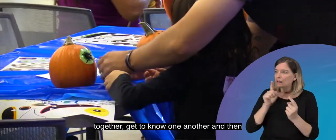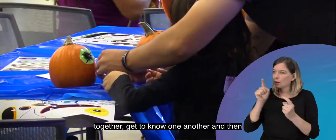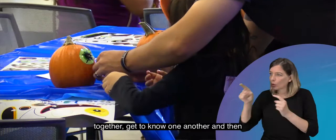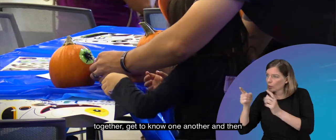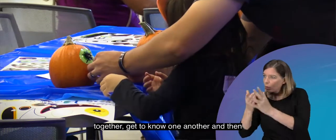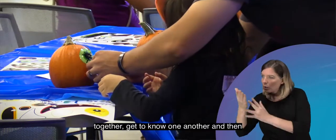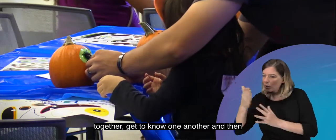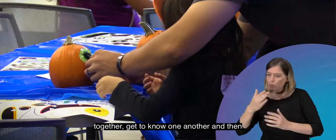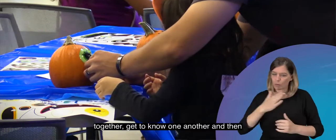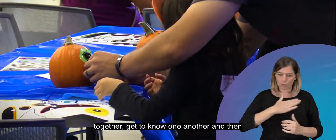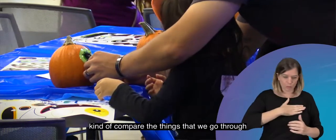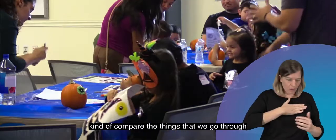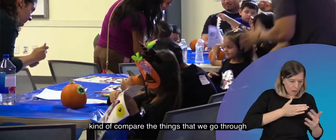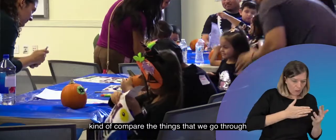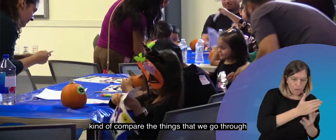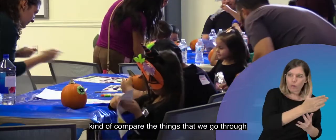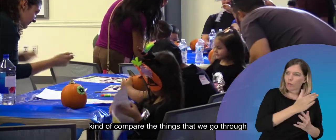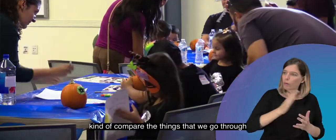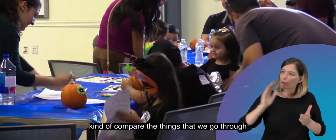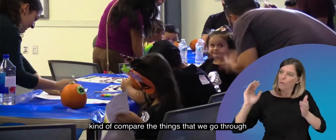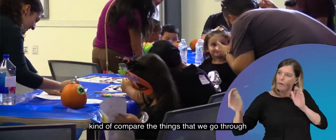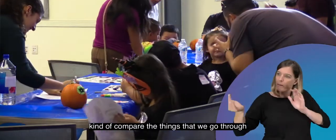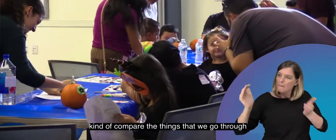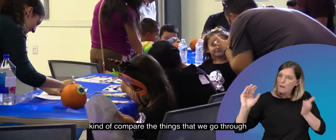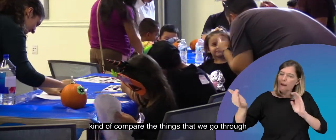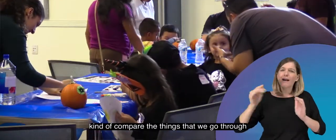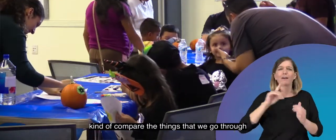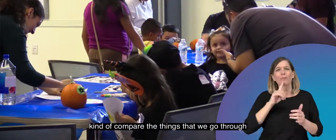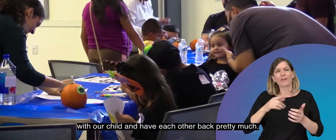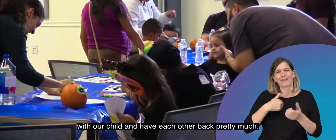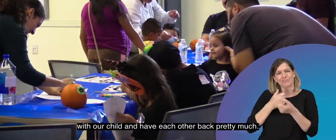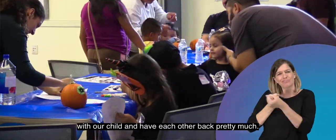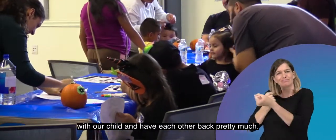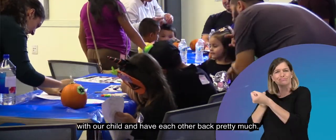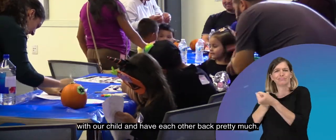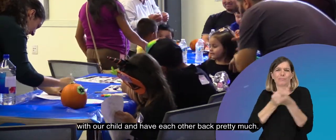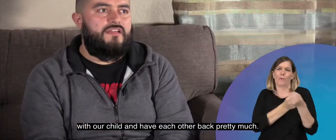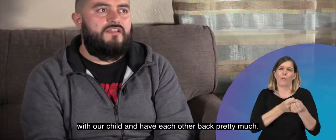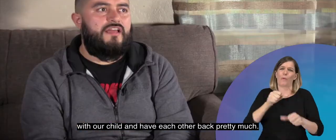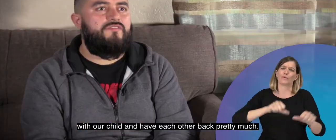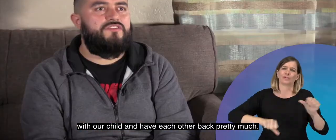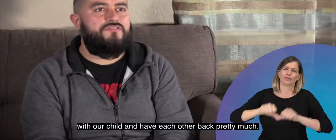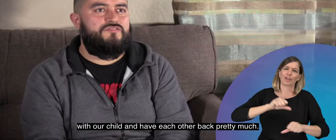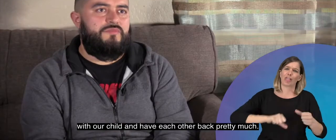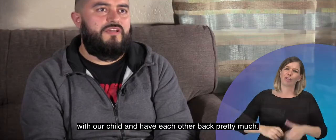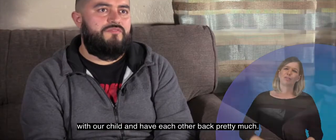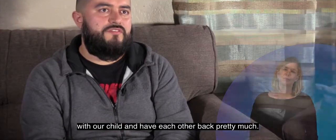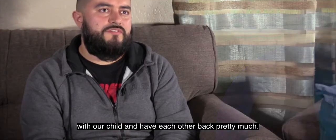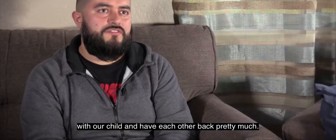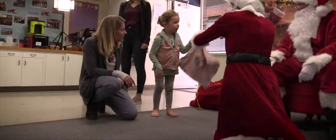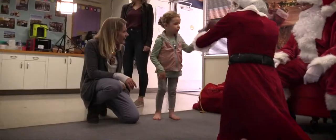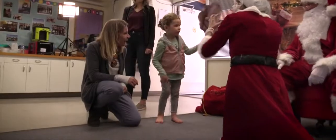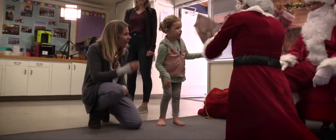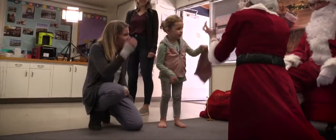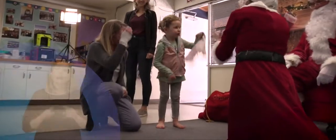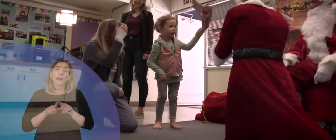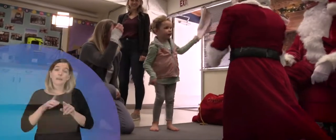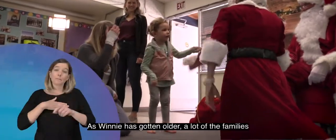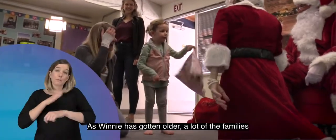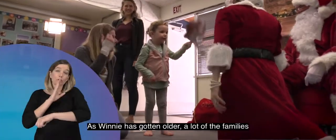to know one another, and then kind of compare the things that we go through with our child and have each other's back, pretty much.